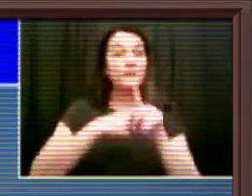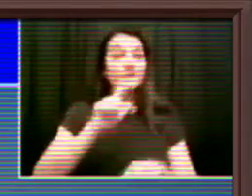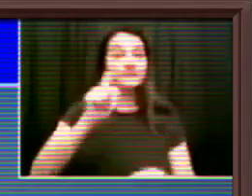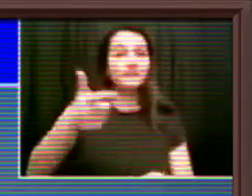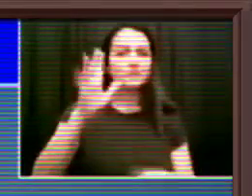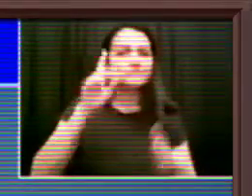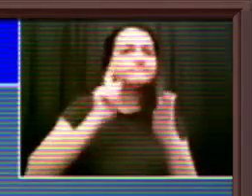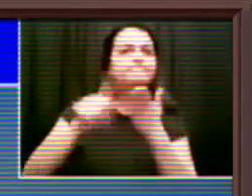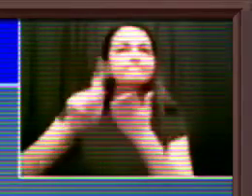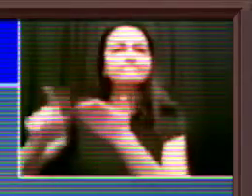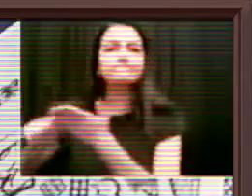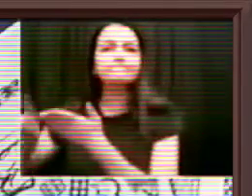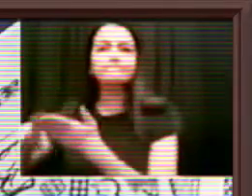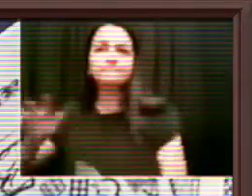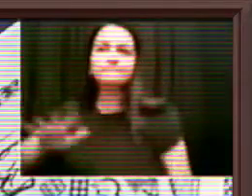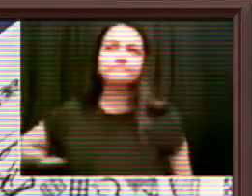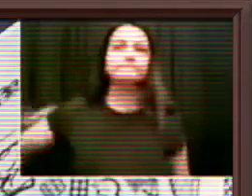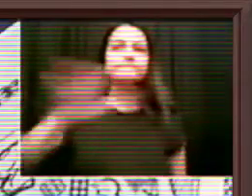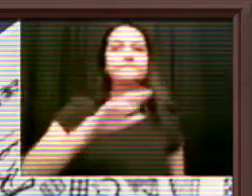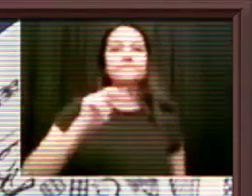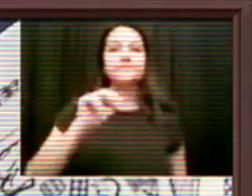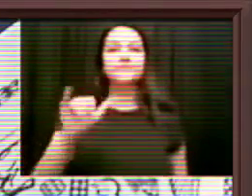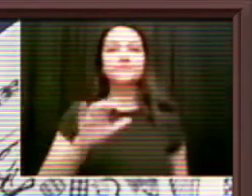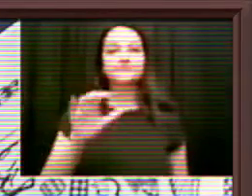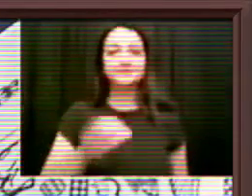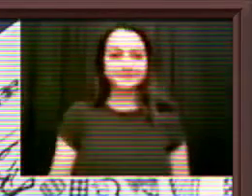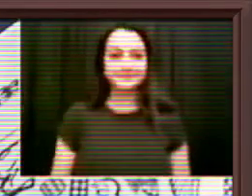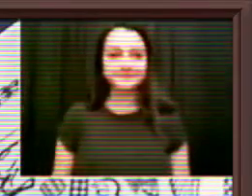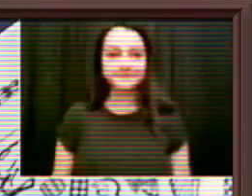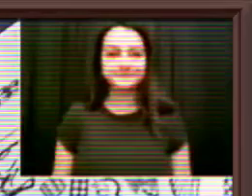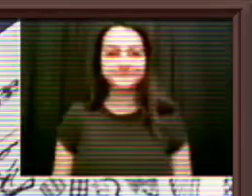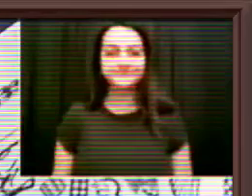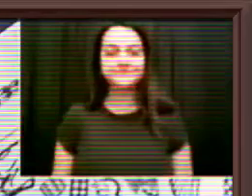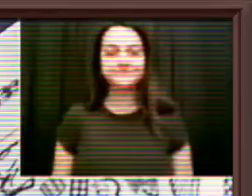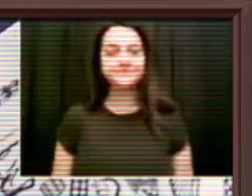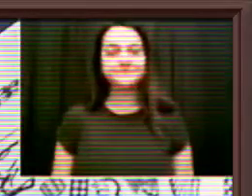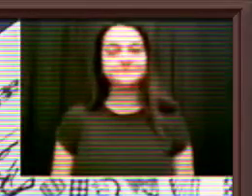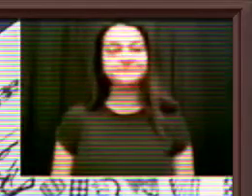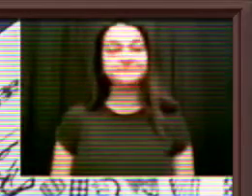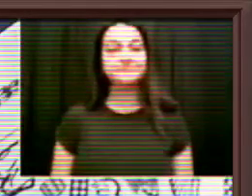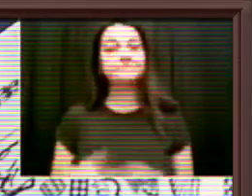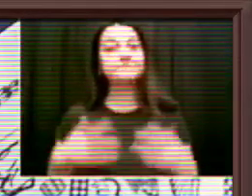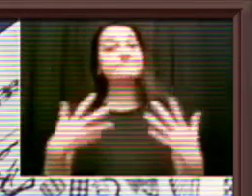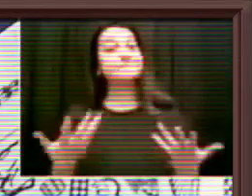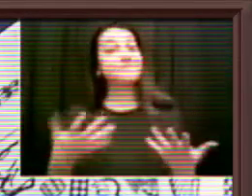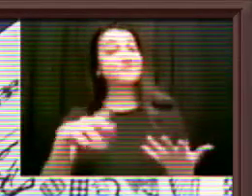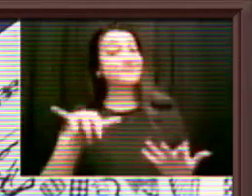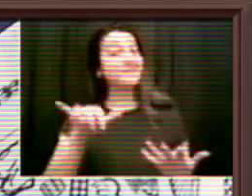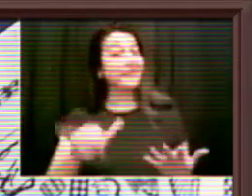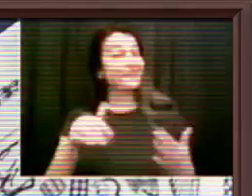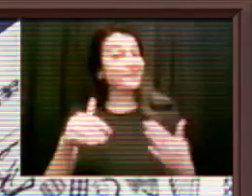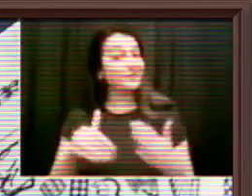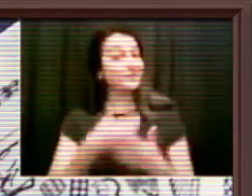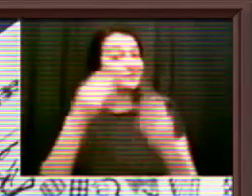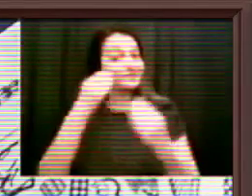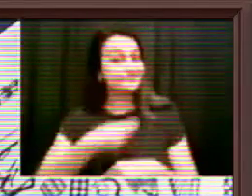All of that was illegal. And man, it's you know, people don't like to look at it like this, but it's war declared upon the people.